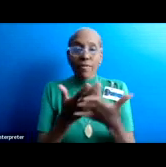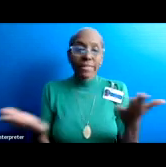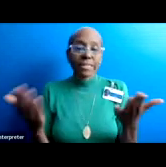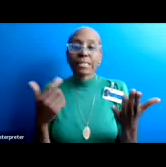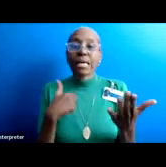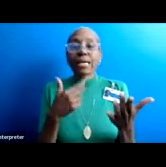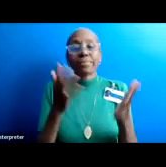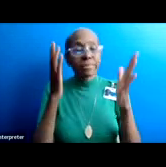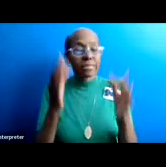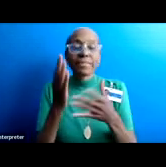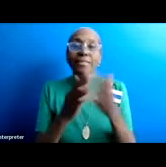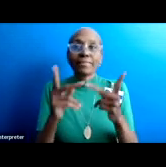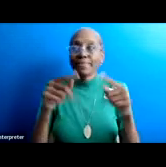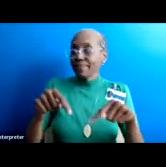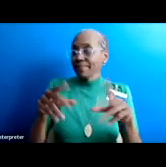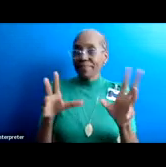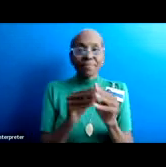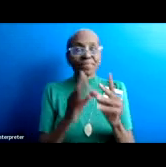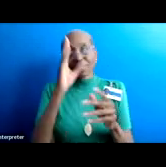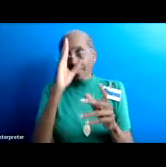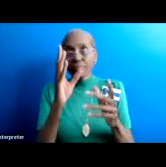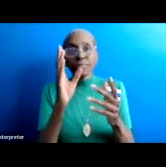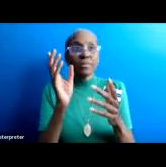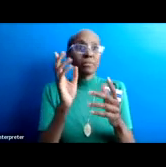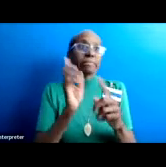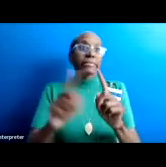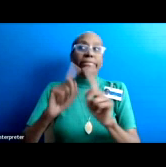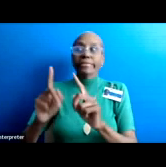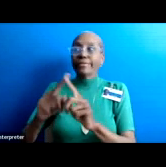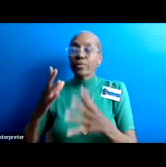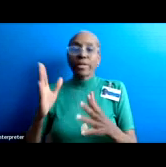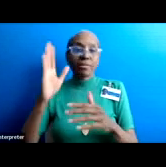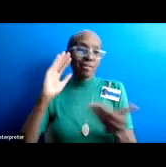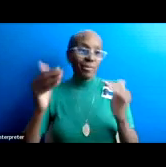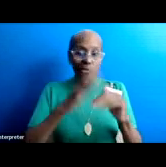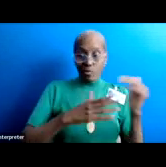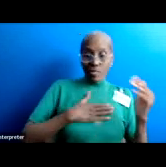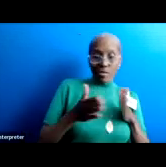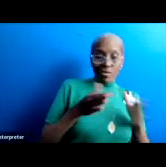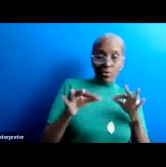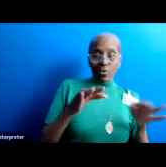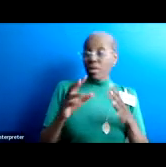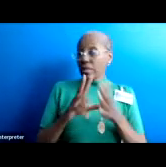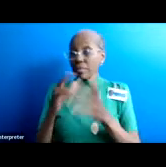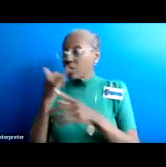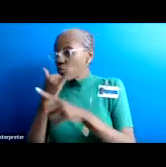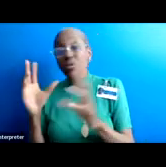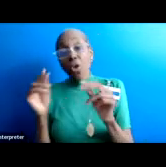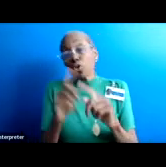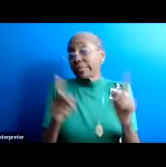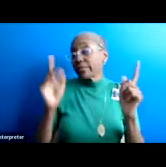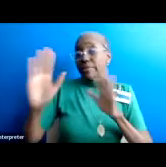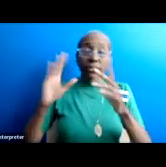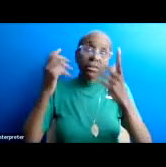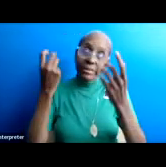am certain that some people in this session know other ways than what I will describe. It doesn't mean they're wrong, it just means there are